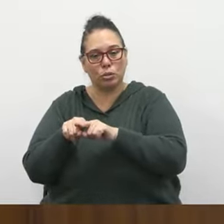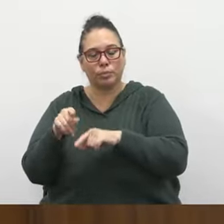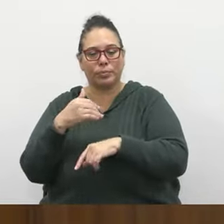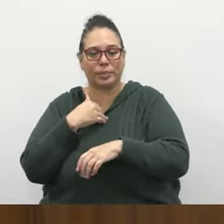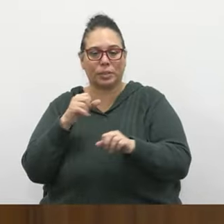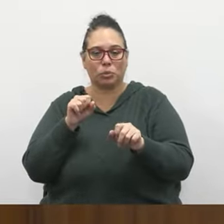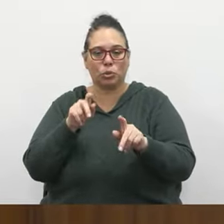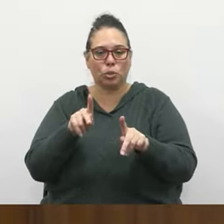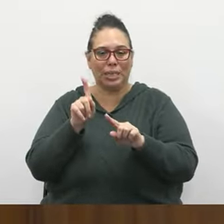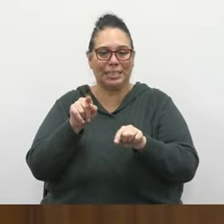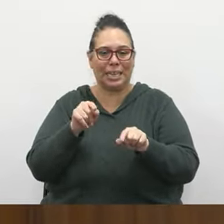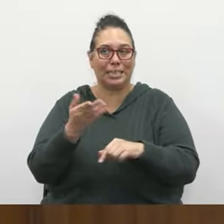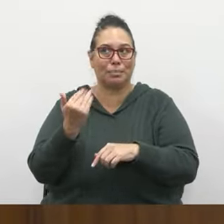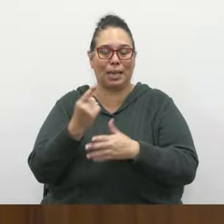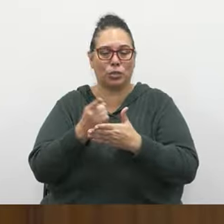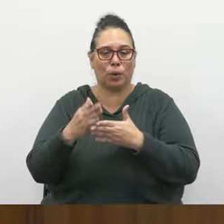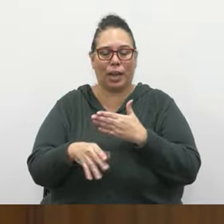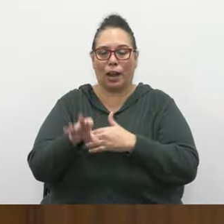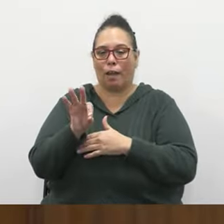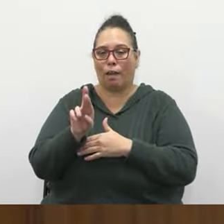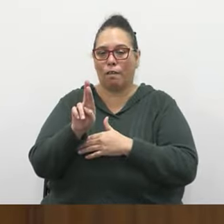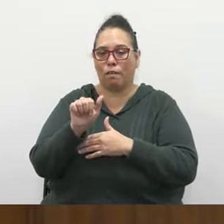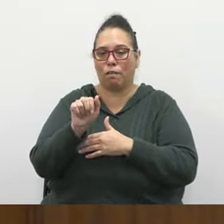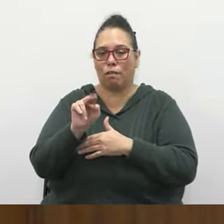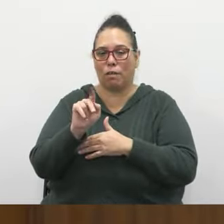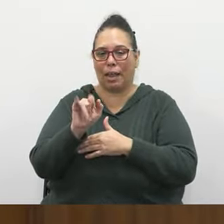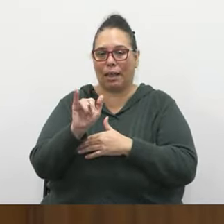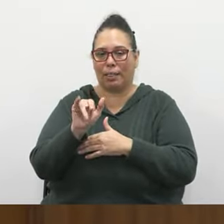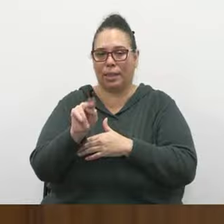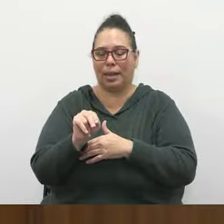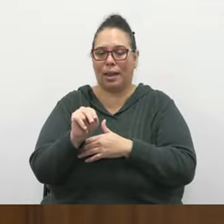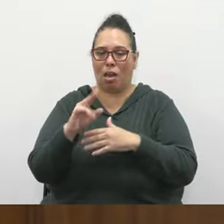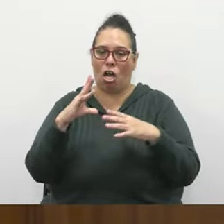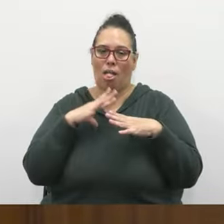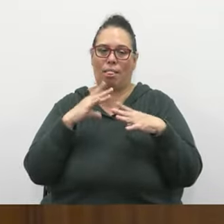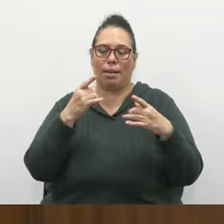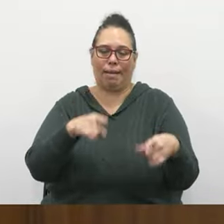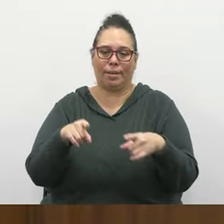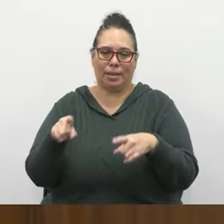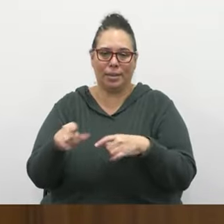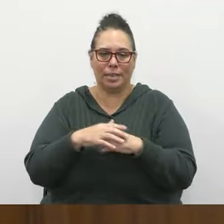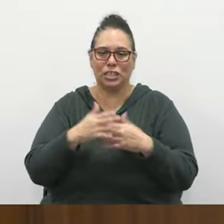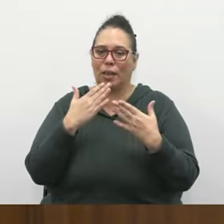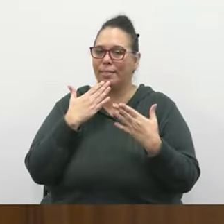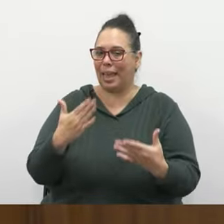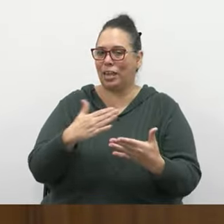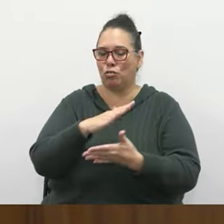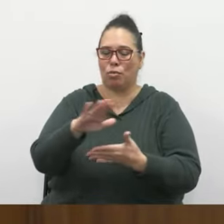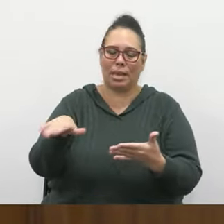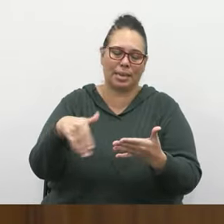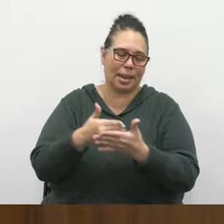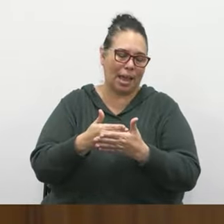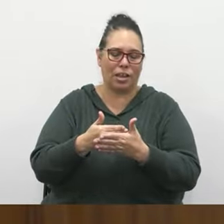opportunity to attend this past weekend Franklin's holiday event. So thank you to the entire Franklin team. Wonderful,